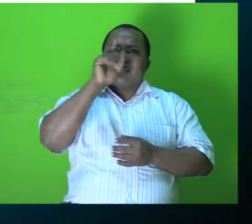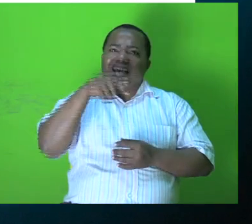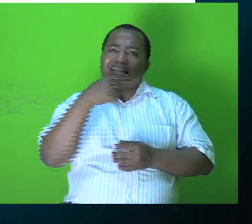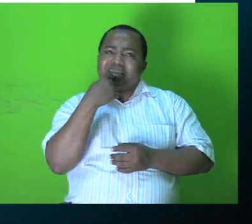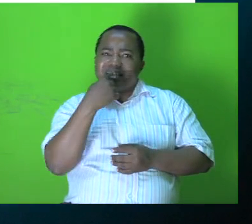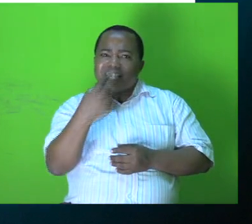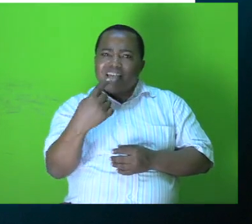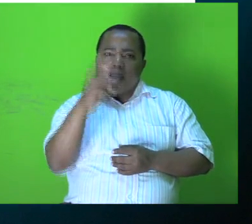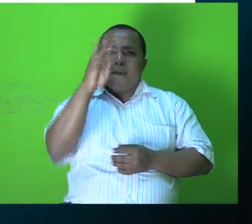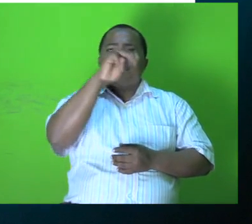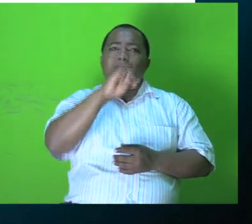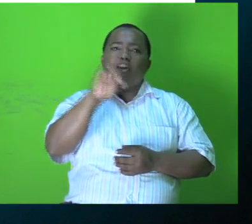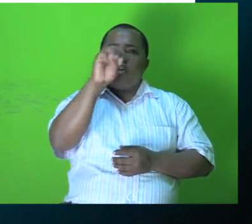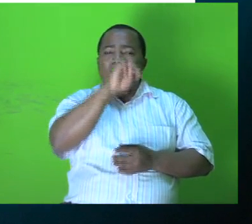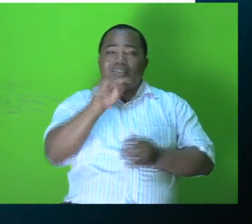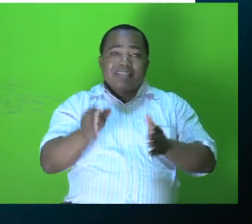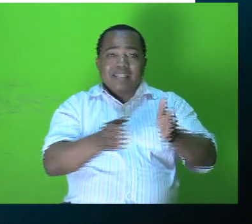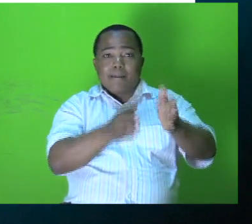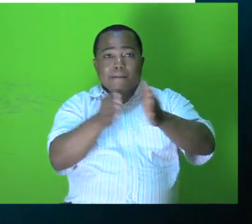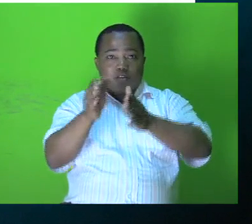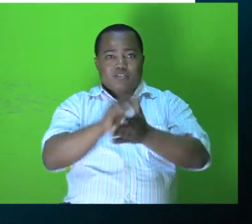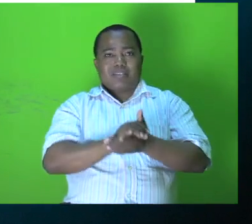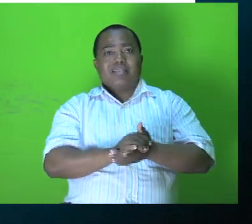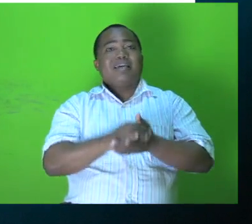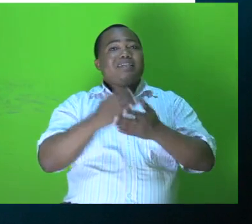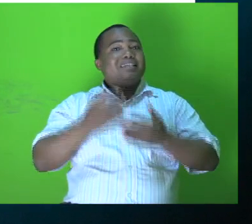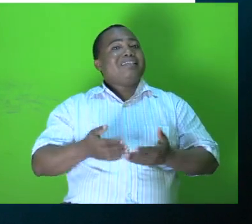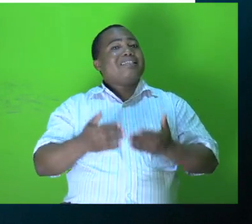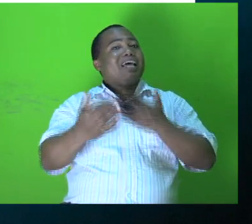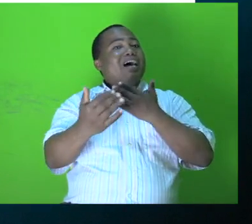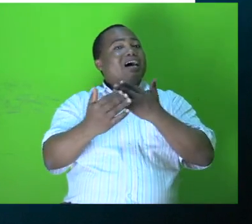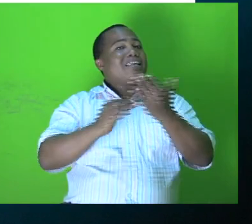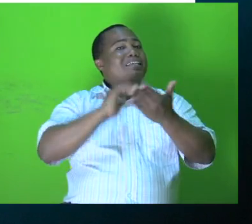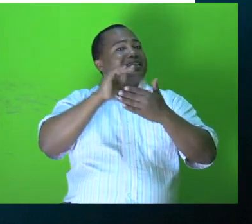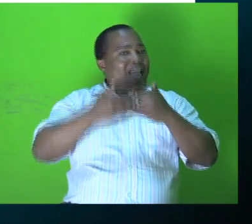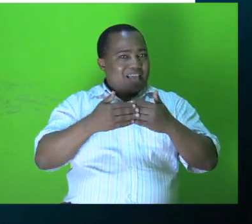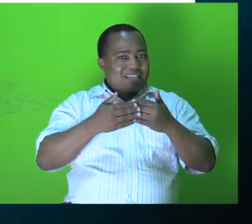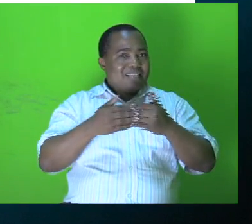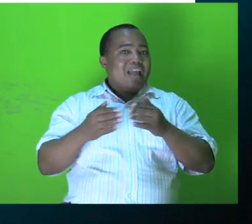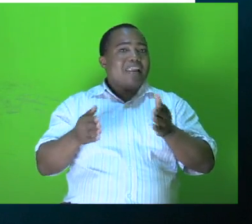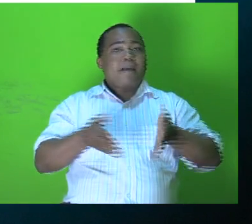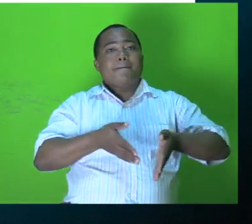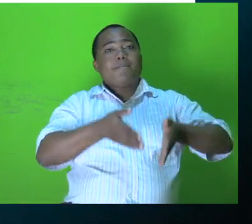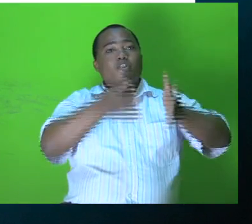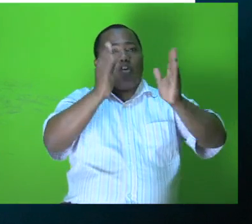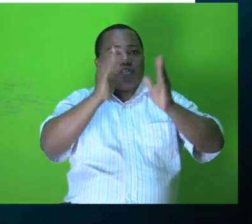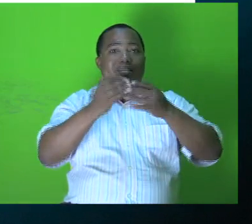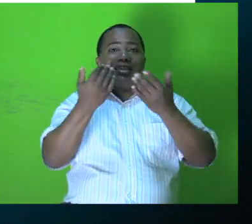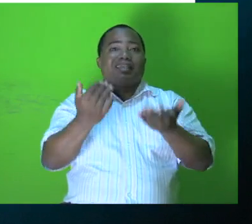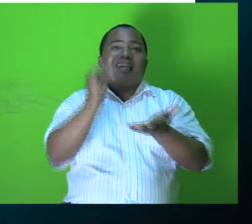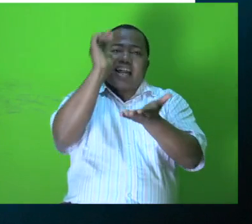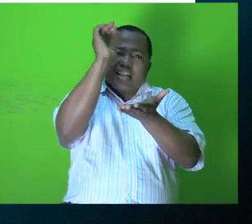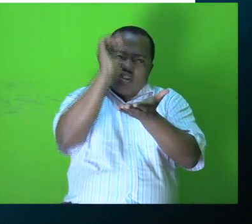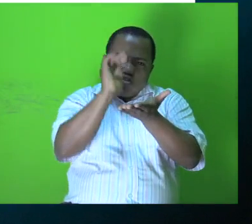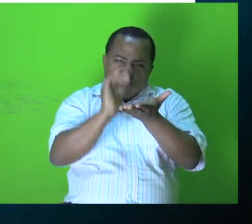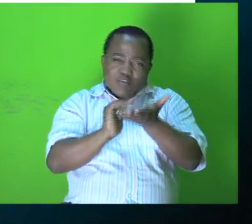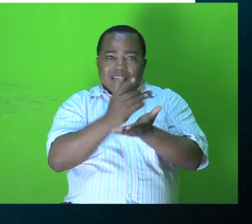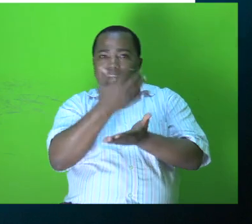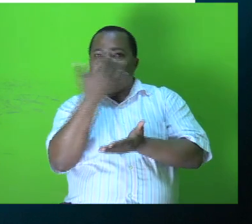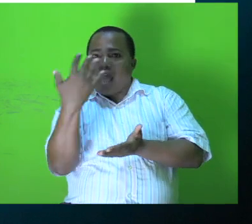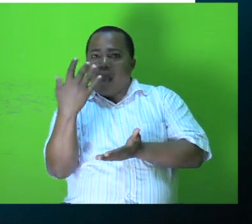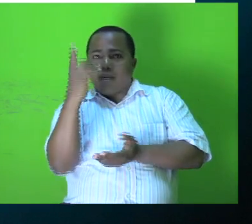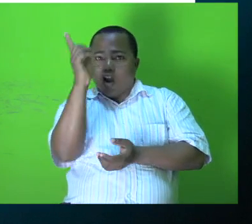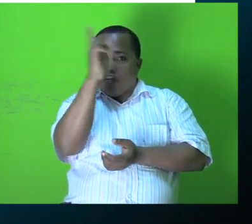say meiosis process is reduction process. Why? We are going to reduce number of